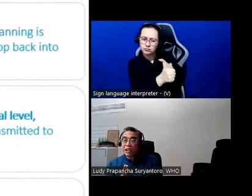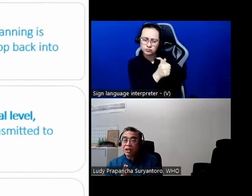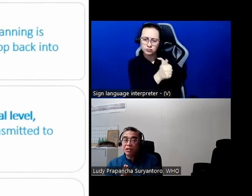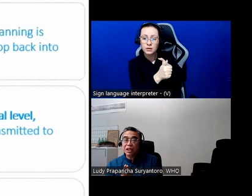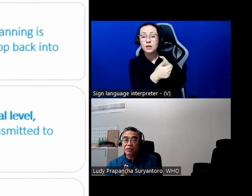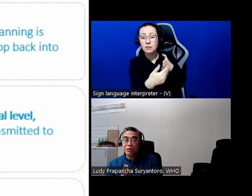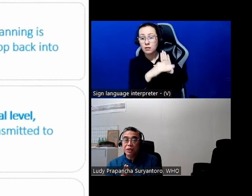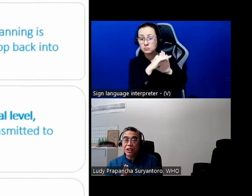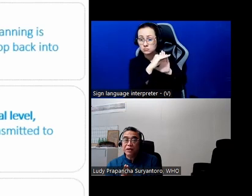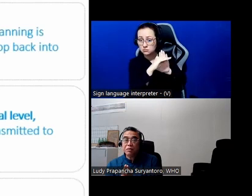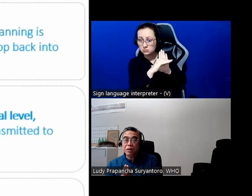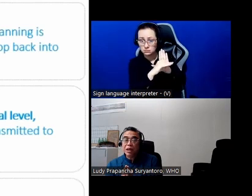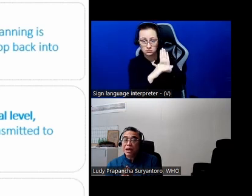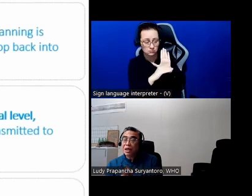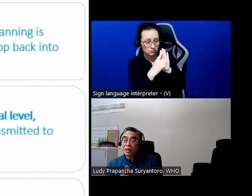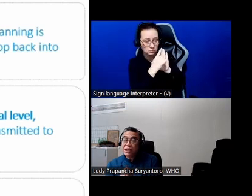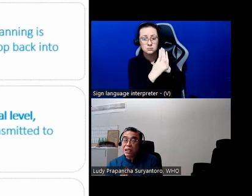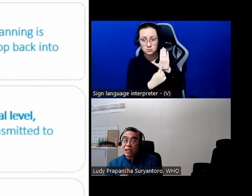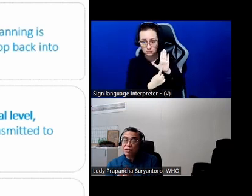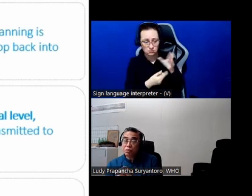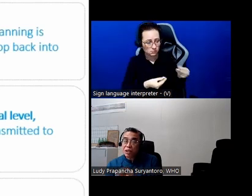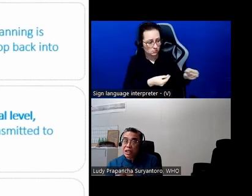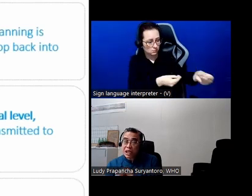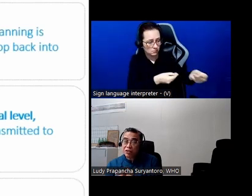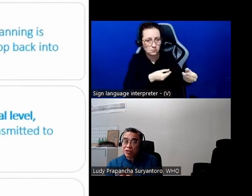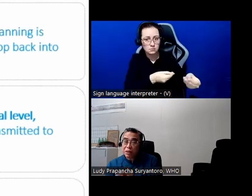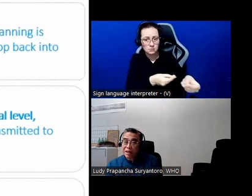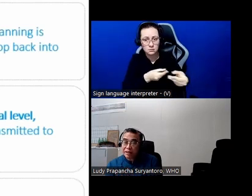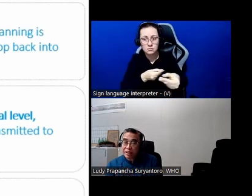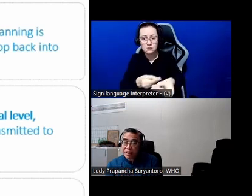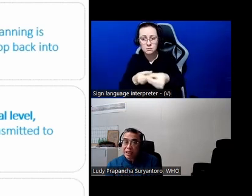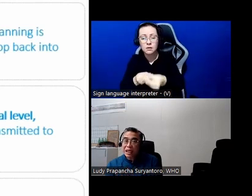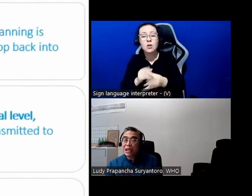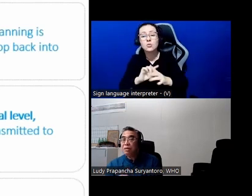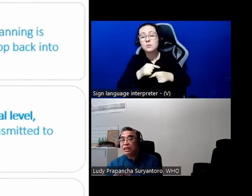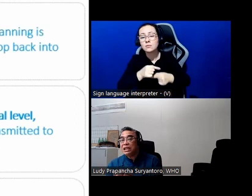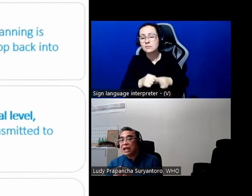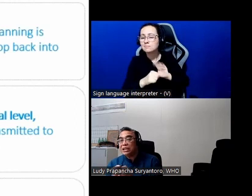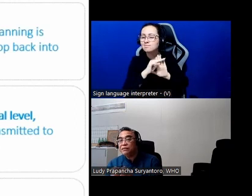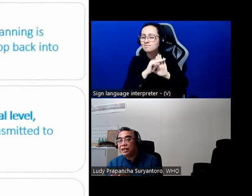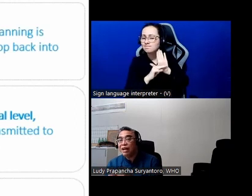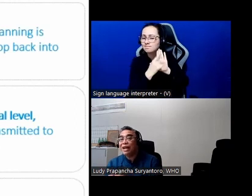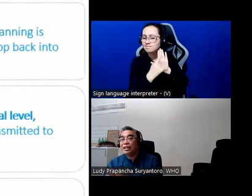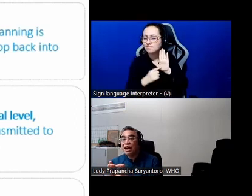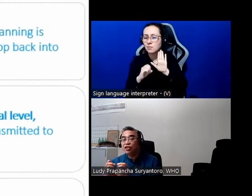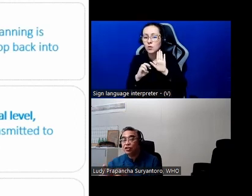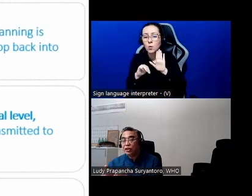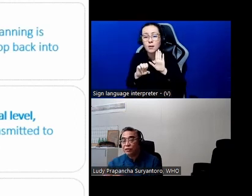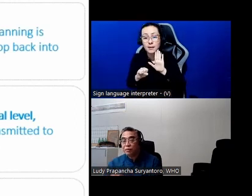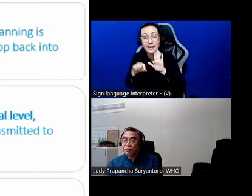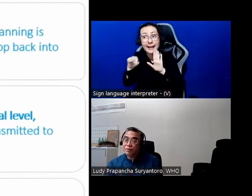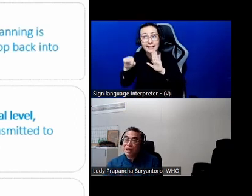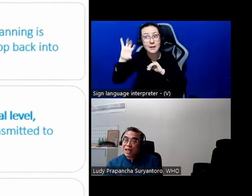the International Health Regulation Framework, in particularly supporting country capacity in building their activities at the